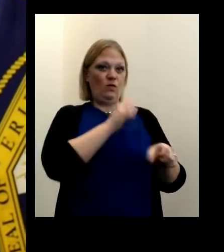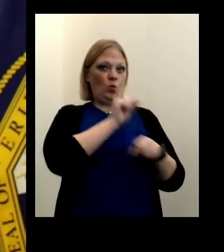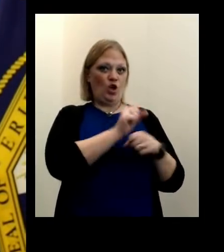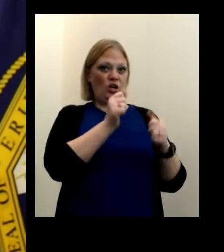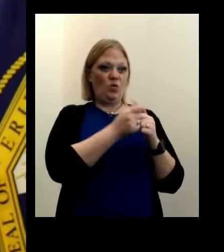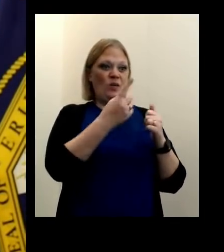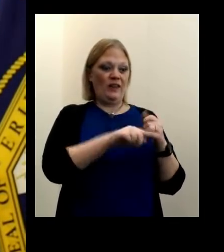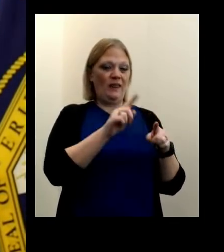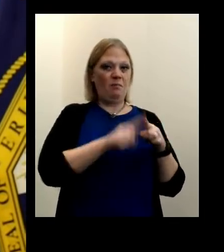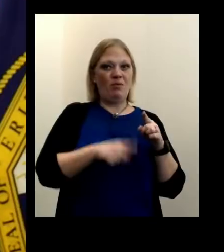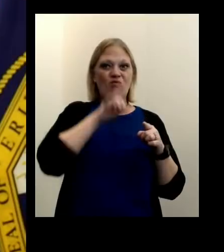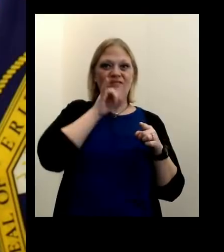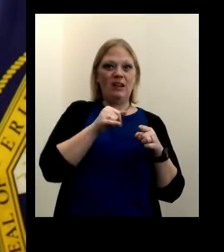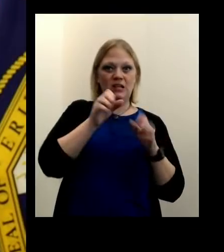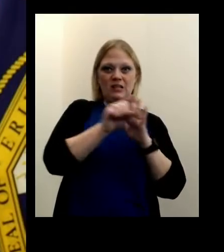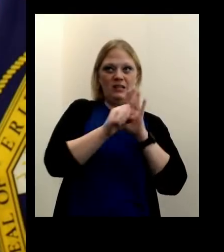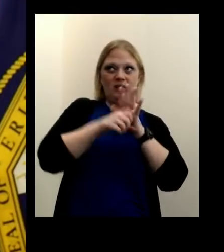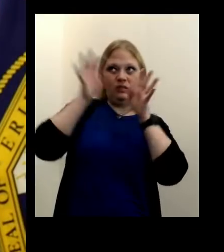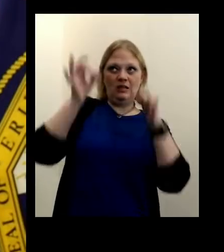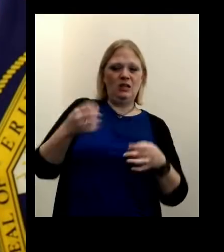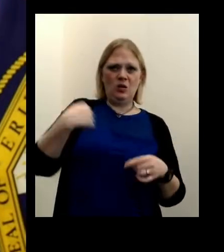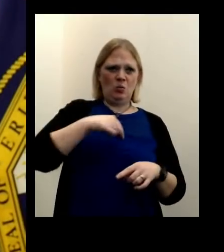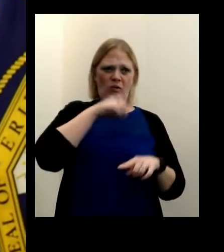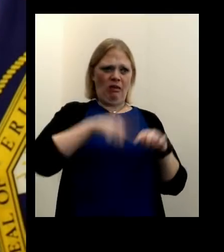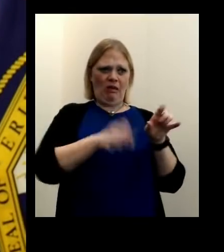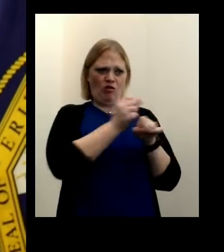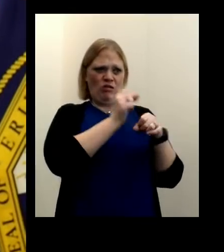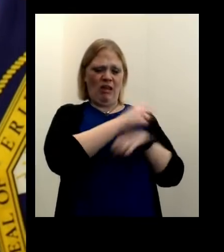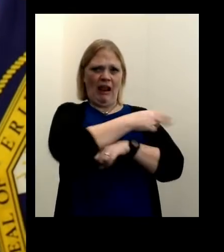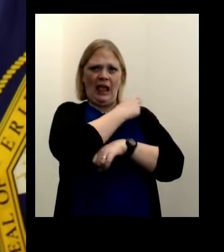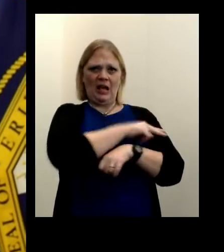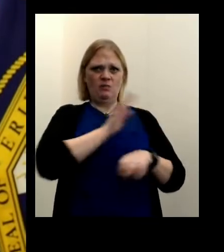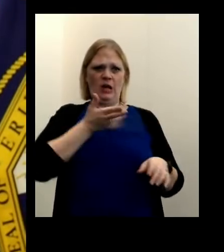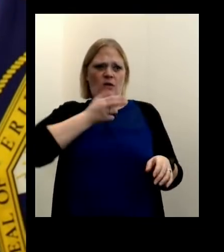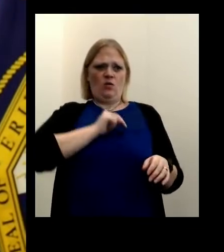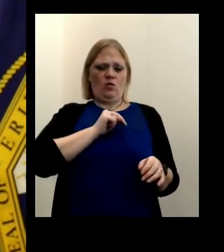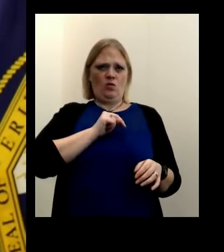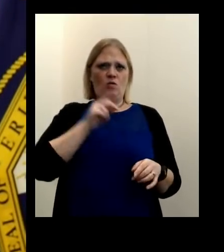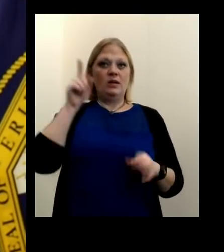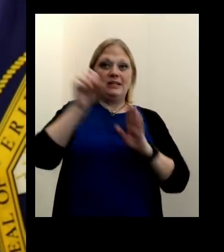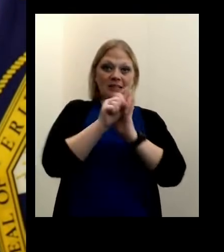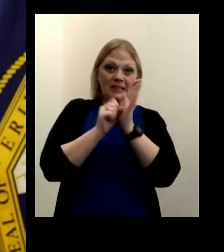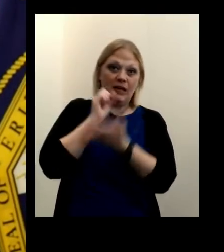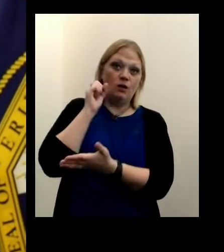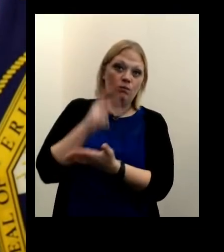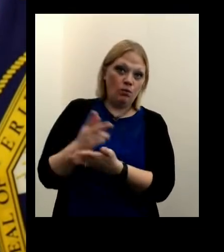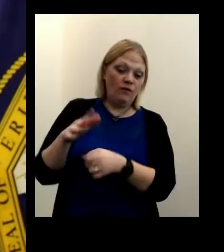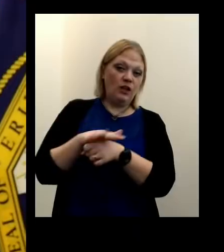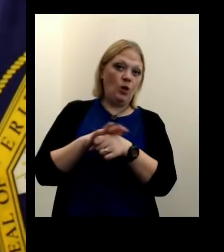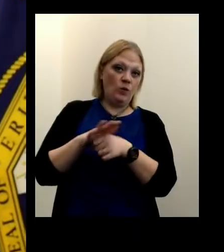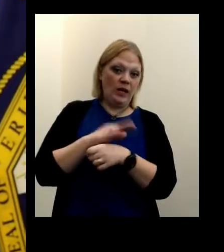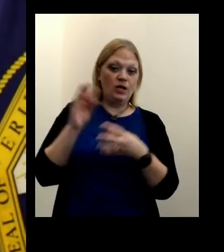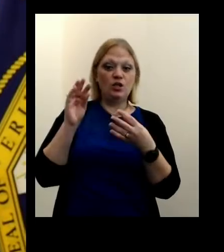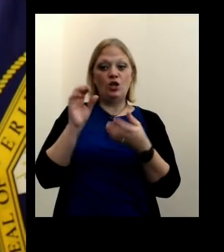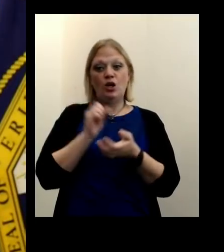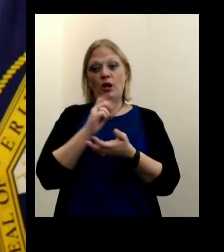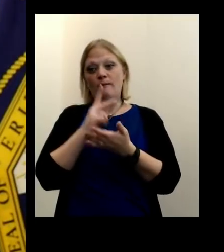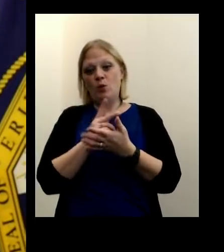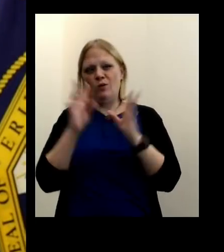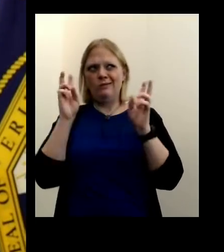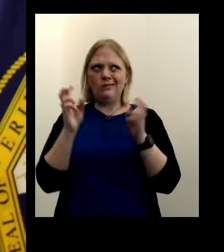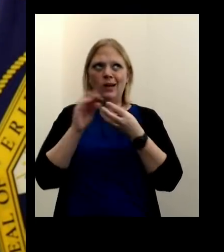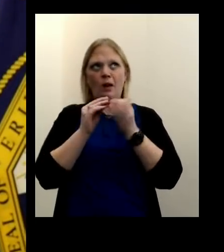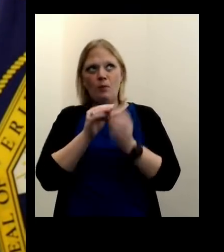end, it would be the state's call. We can't create a hospital on our own. The state would have to approve the location, would have to approve the number of beds, so to